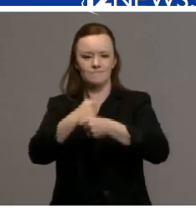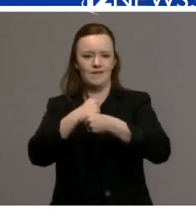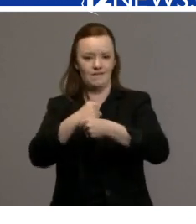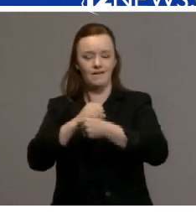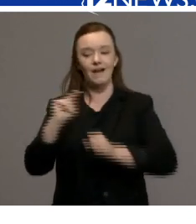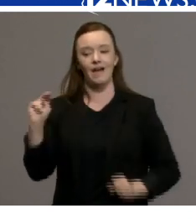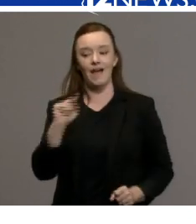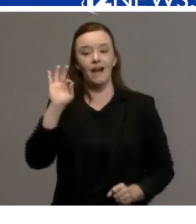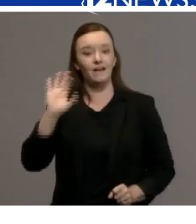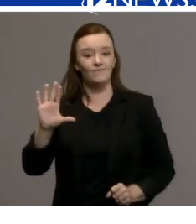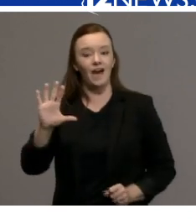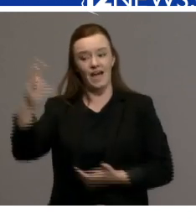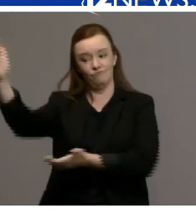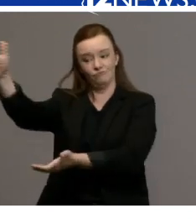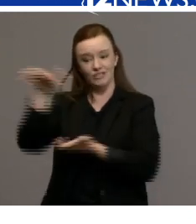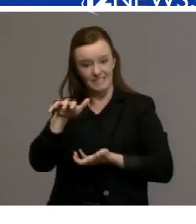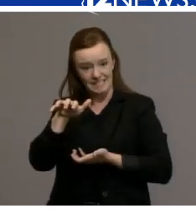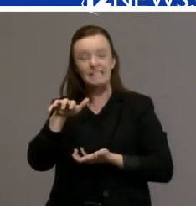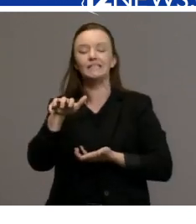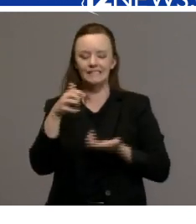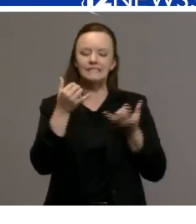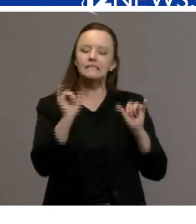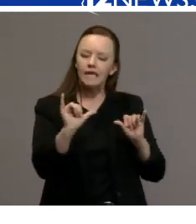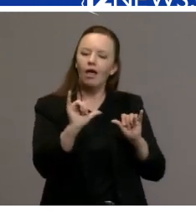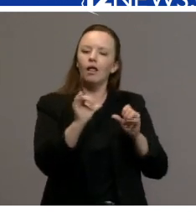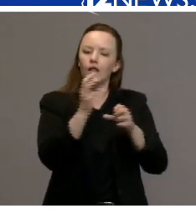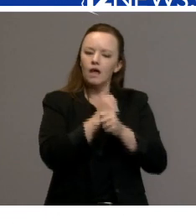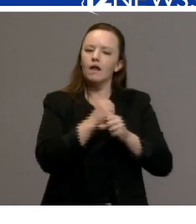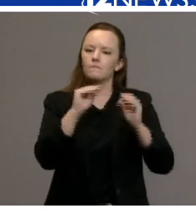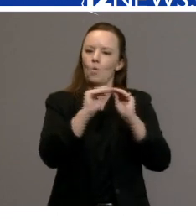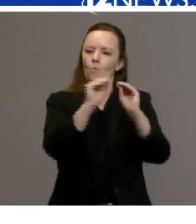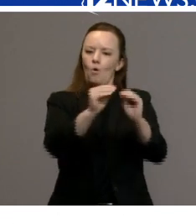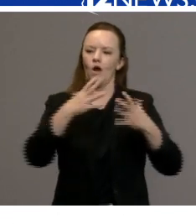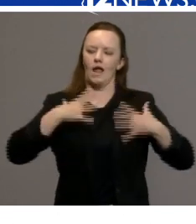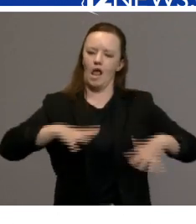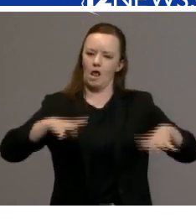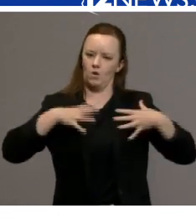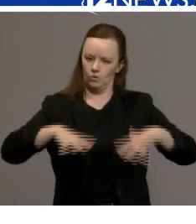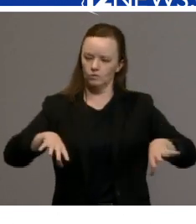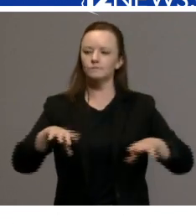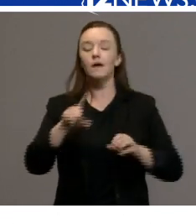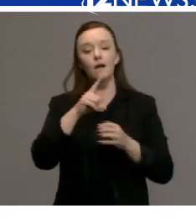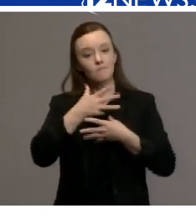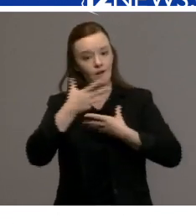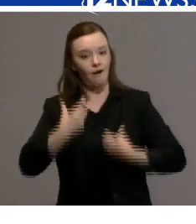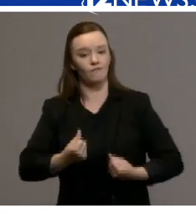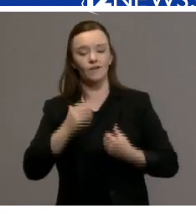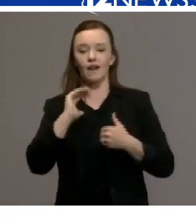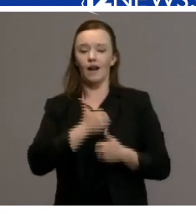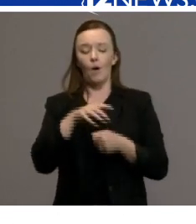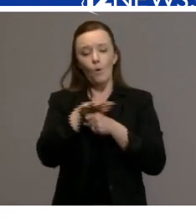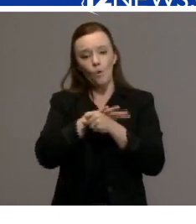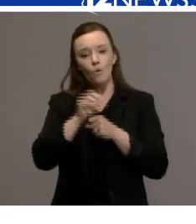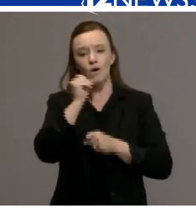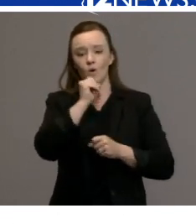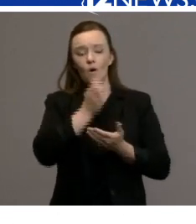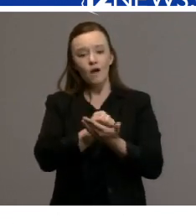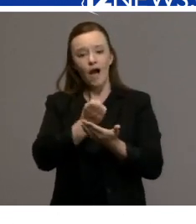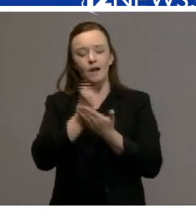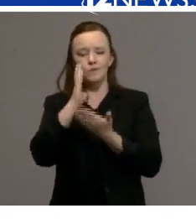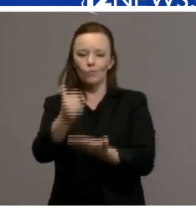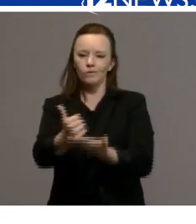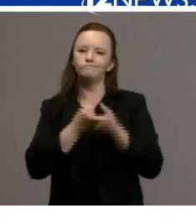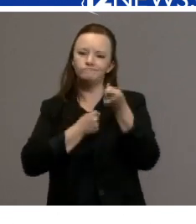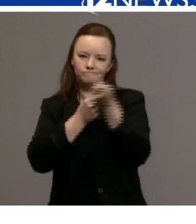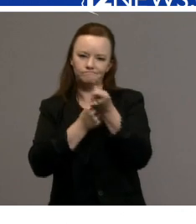work resourcing the gown issue, and I'm confident that our local Arizona economy will help us overcome that, sir. Thanks. Thanks very much, General